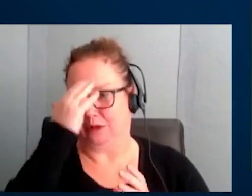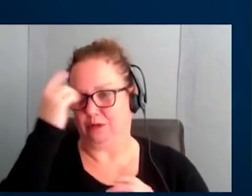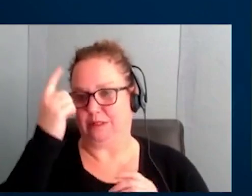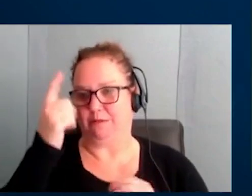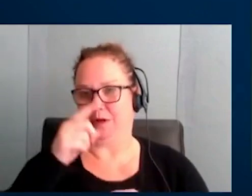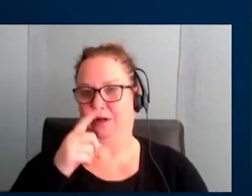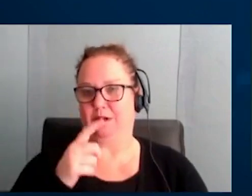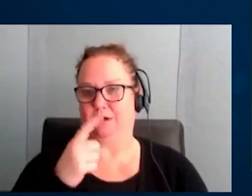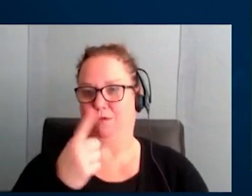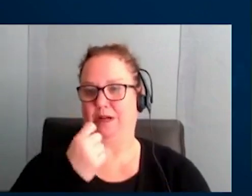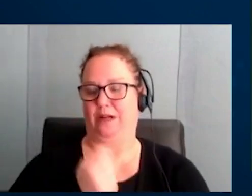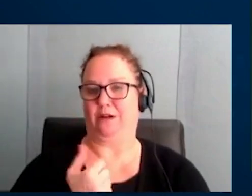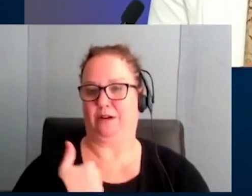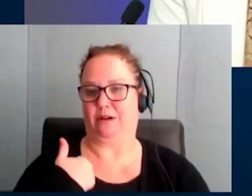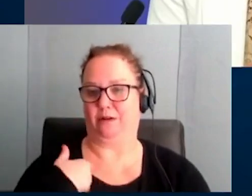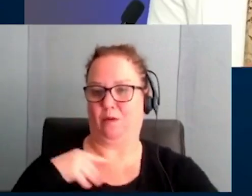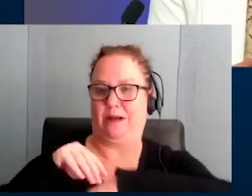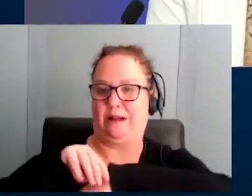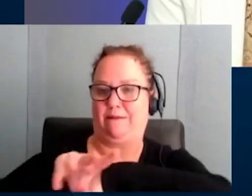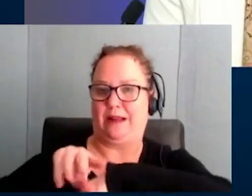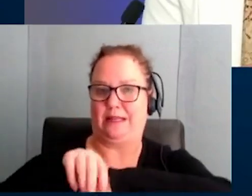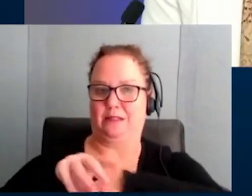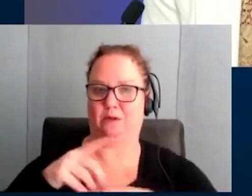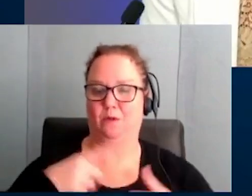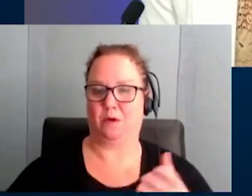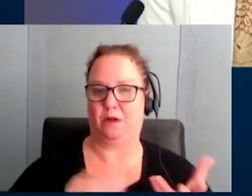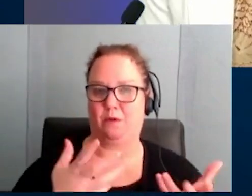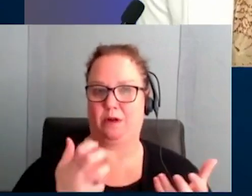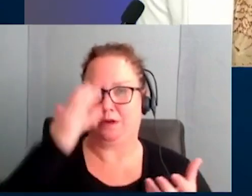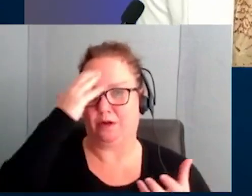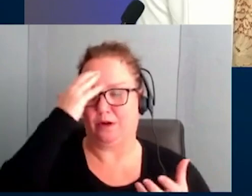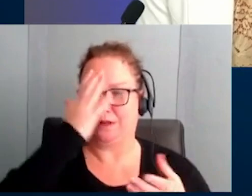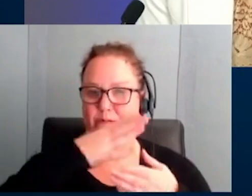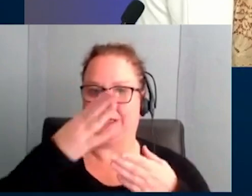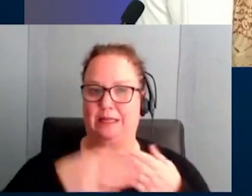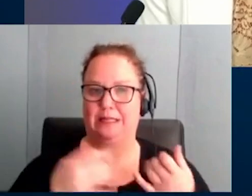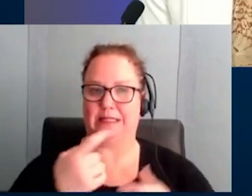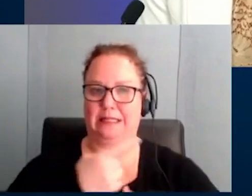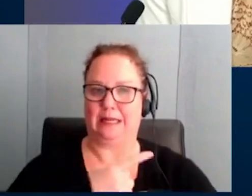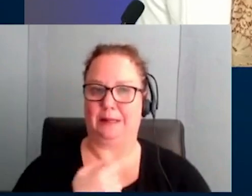ago, what advice could you give us? What do you want us to know as we head out today?